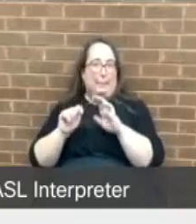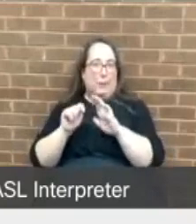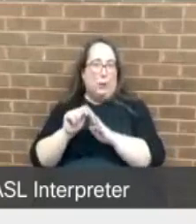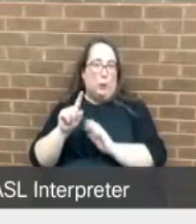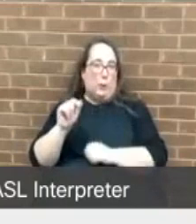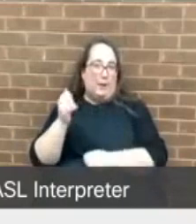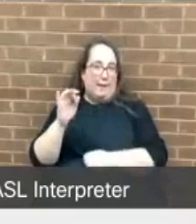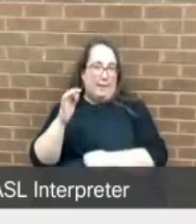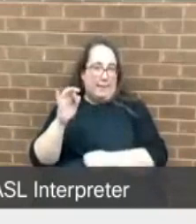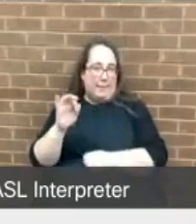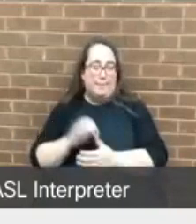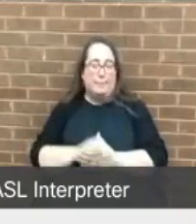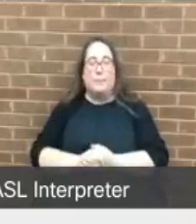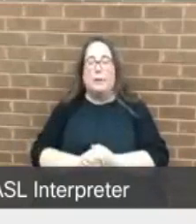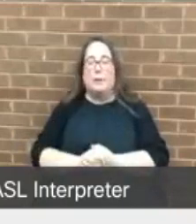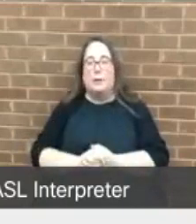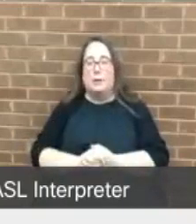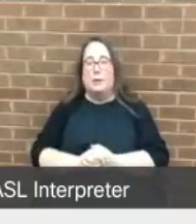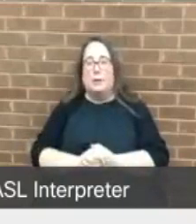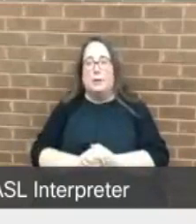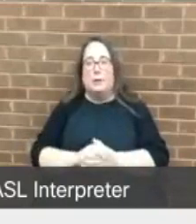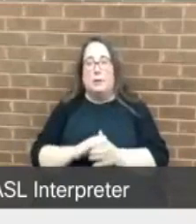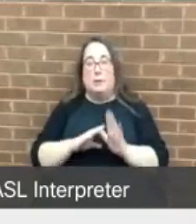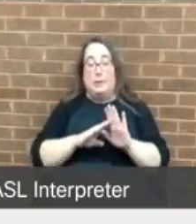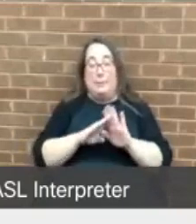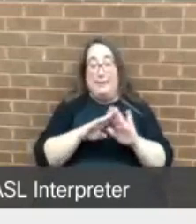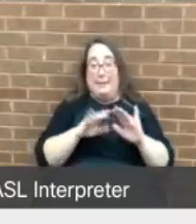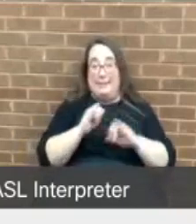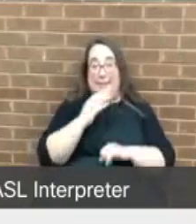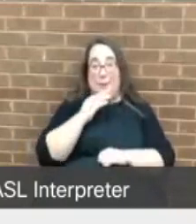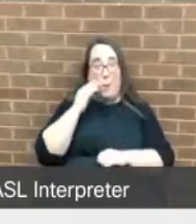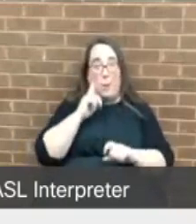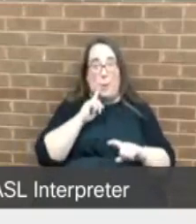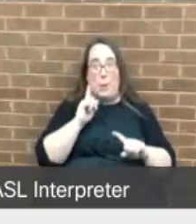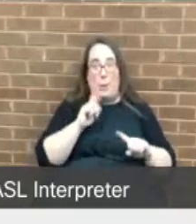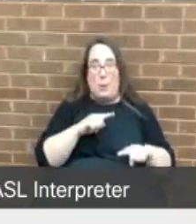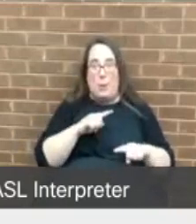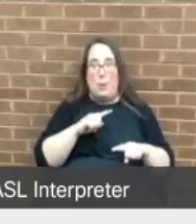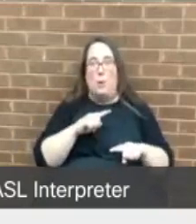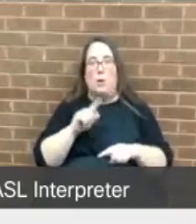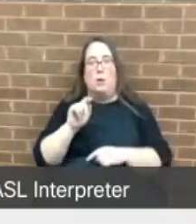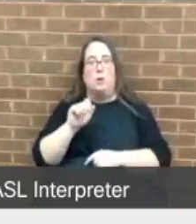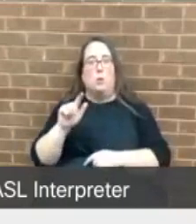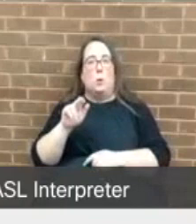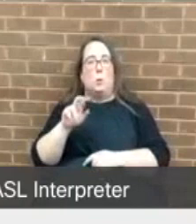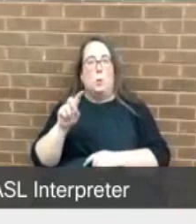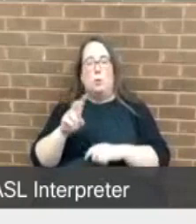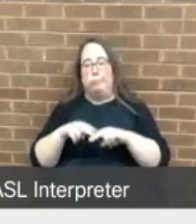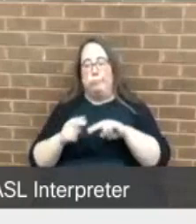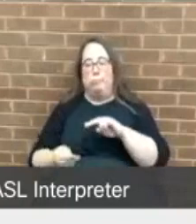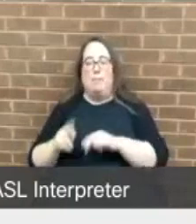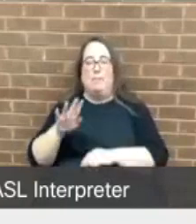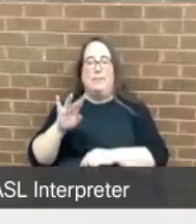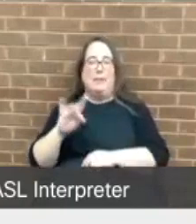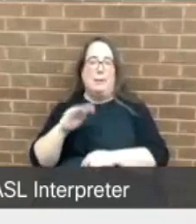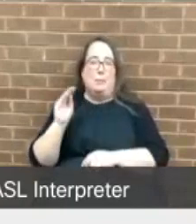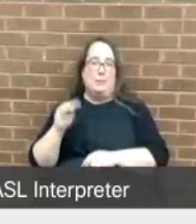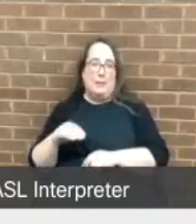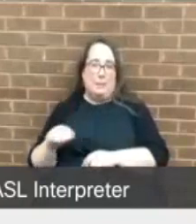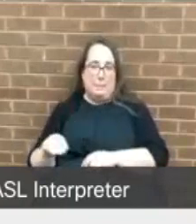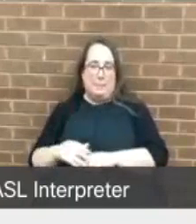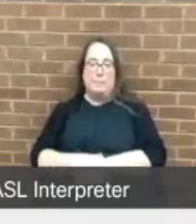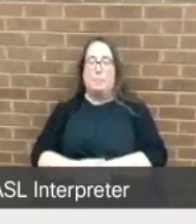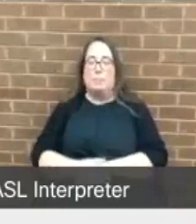period in 2019. During the peak of the stay-at-home order last year, transactions on Maryland toll roads dropped